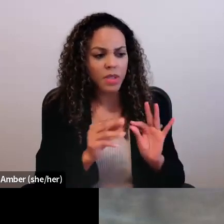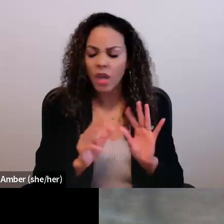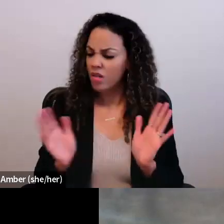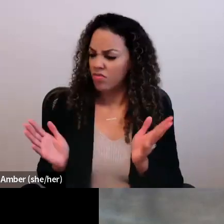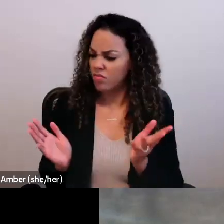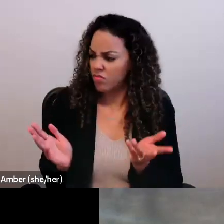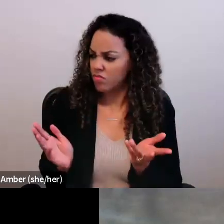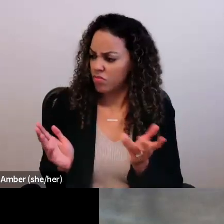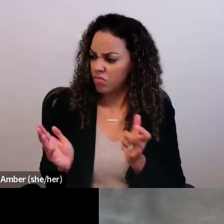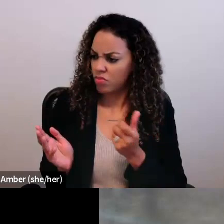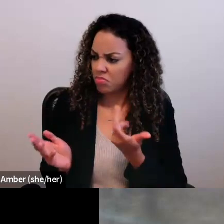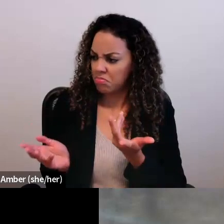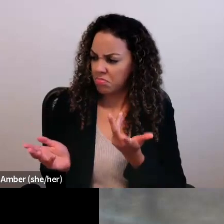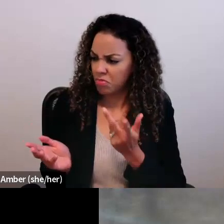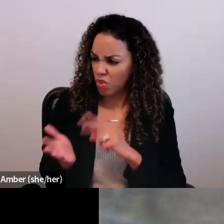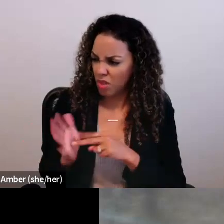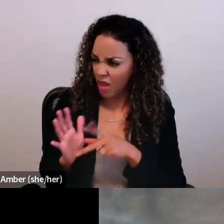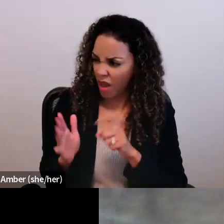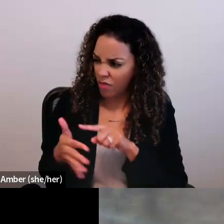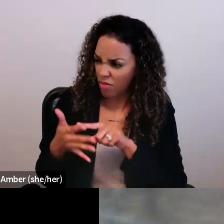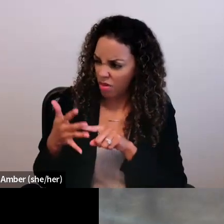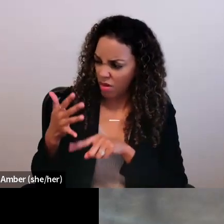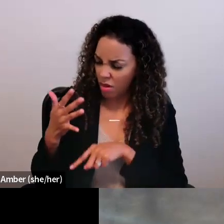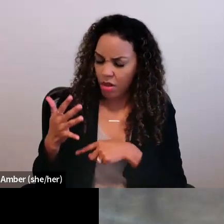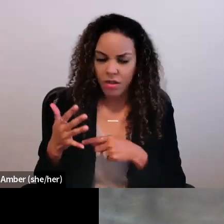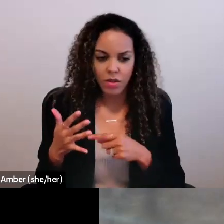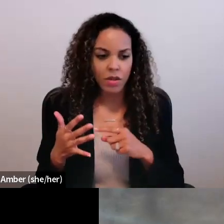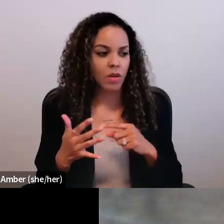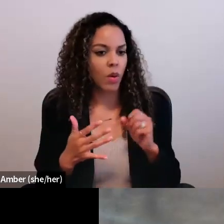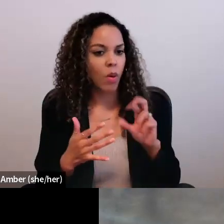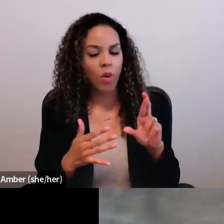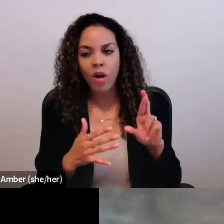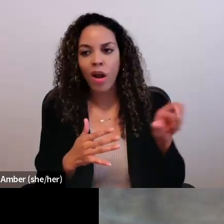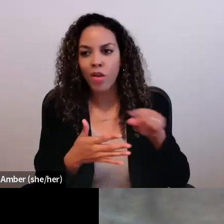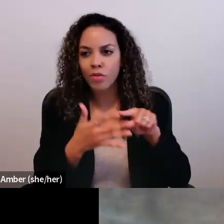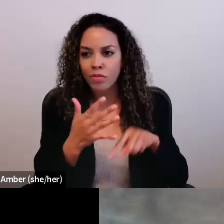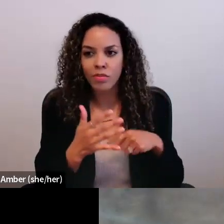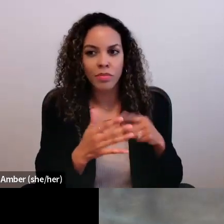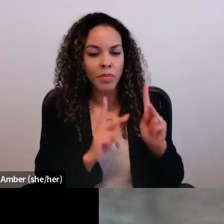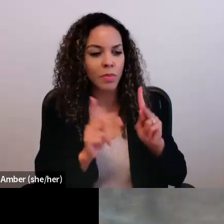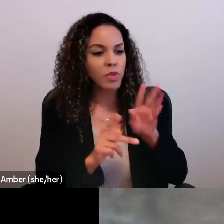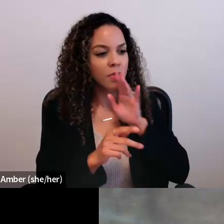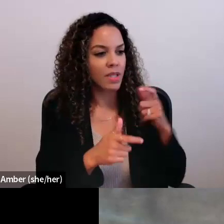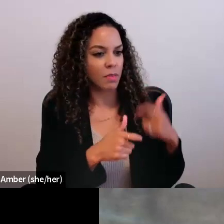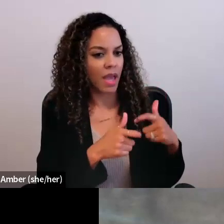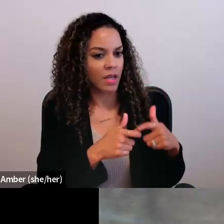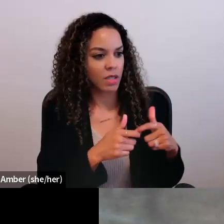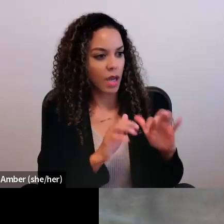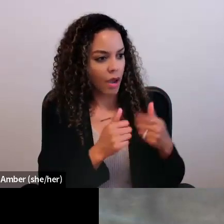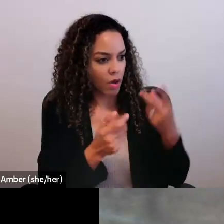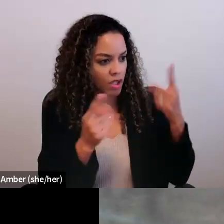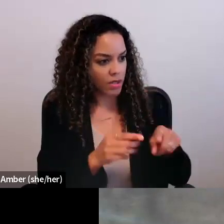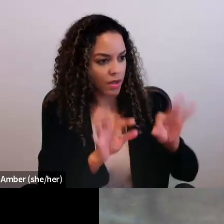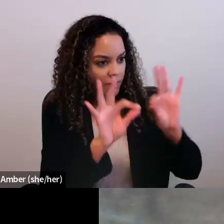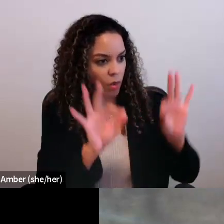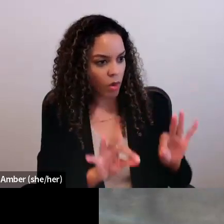the IRB. What do you mean we have to do that? Or they'll go to the colonias where everybody speaks Spanish. How did you do your consent form?